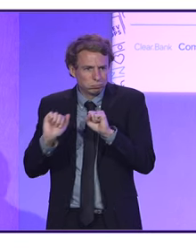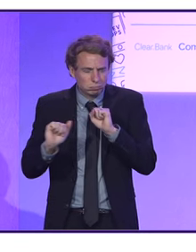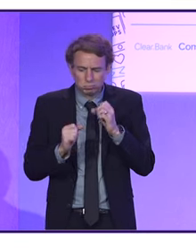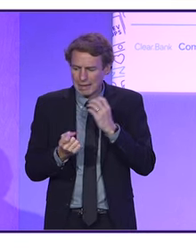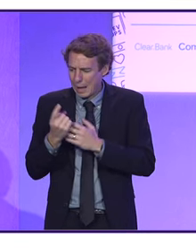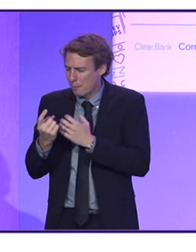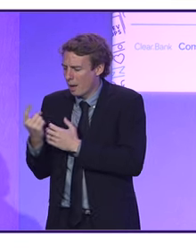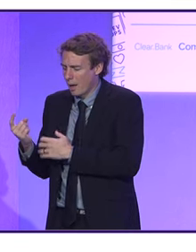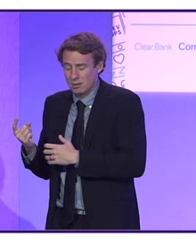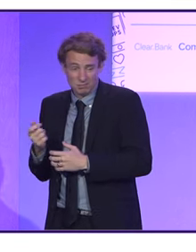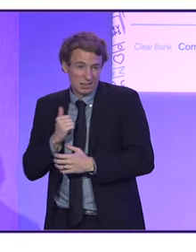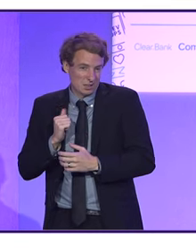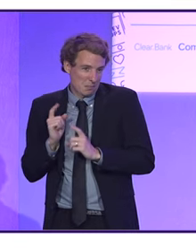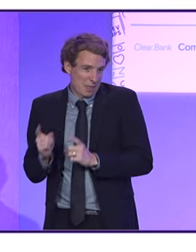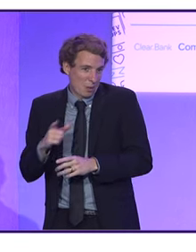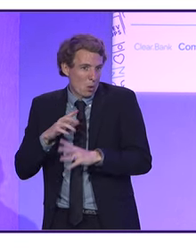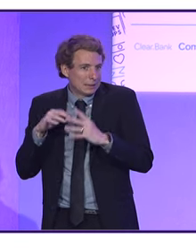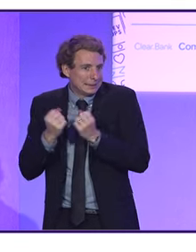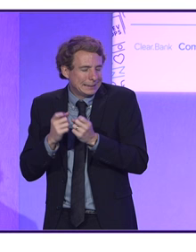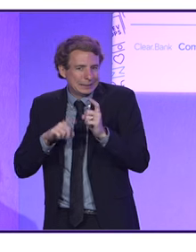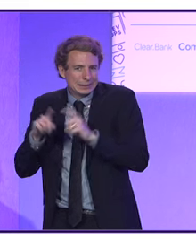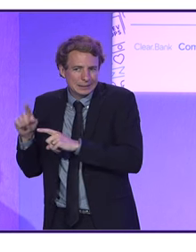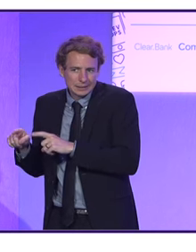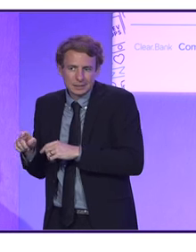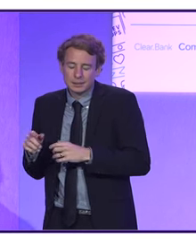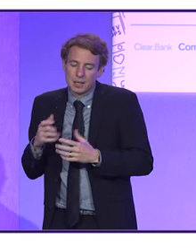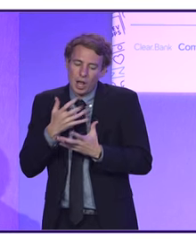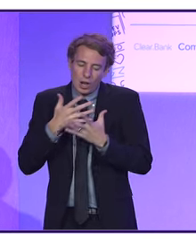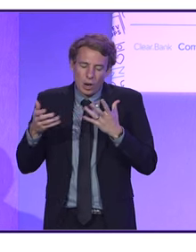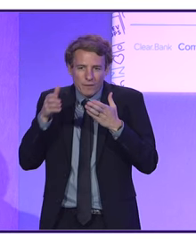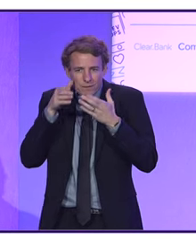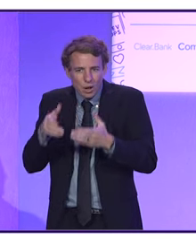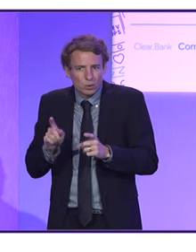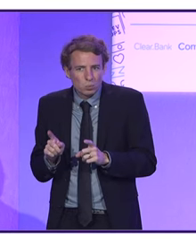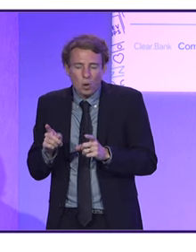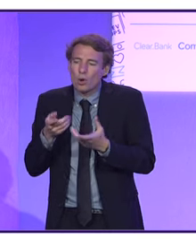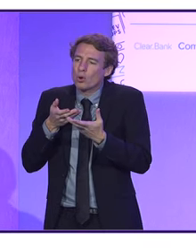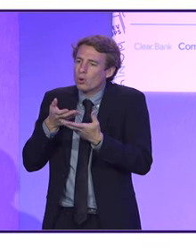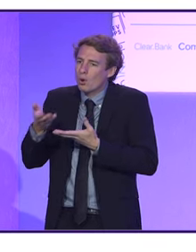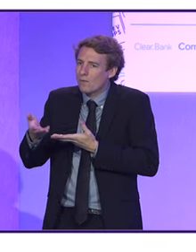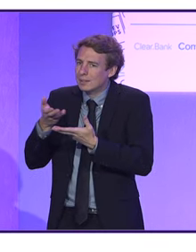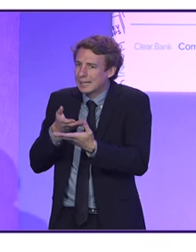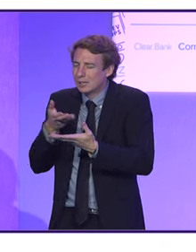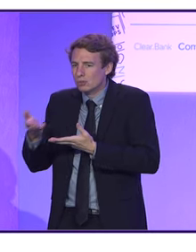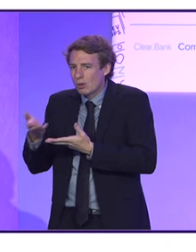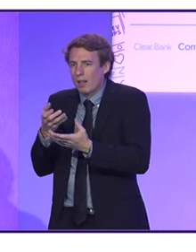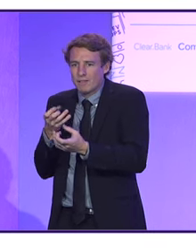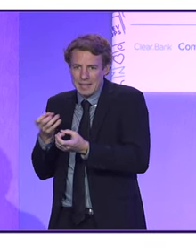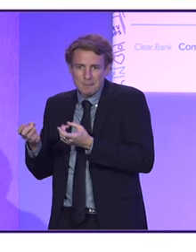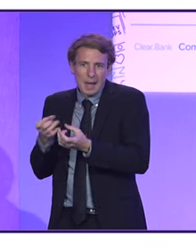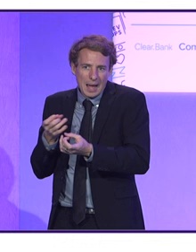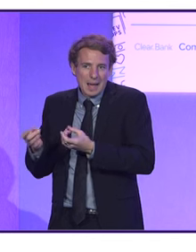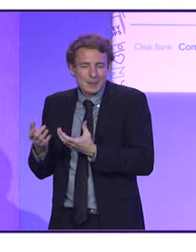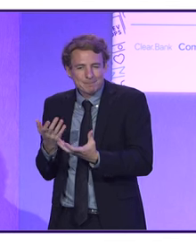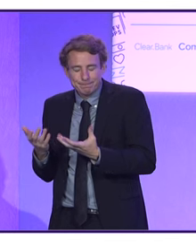is different. But there was still quite a lot of focus on conversational feedback, which was a little bit disappointing.